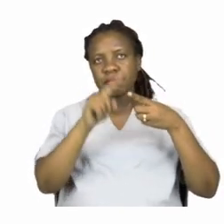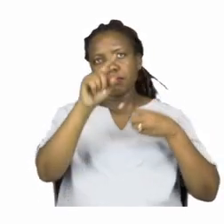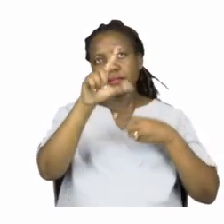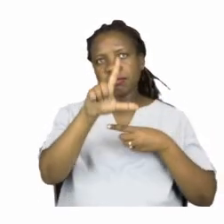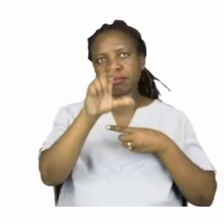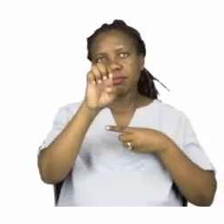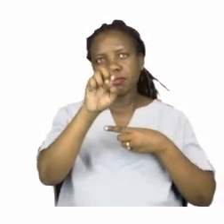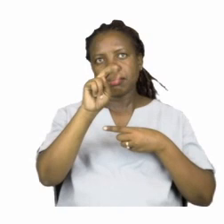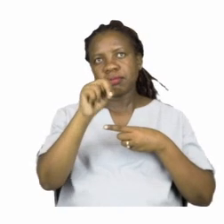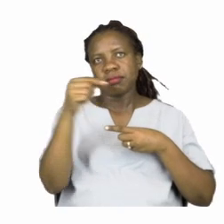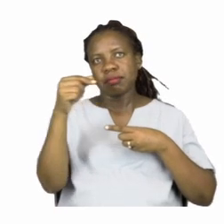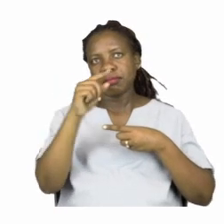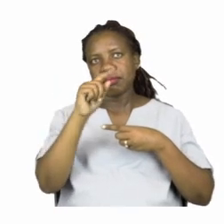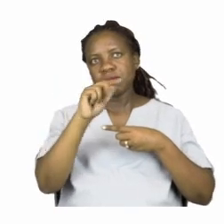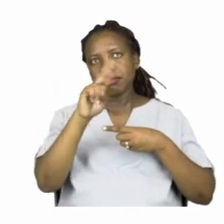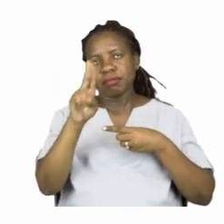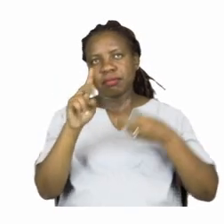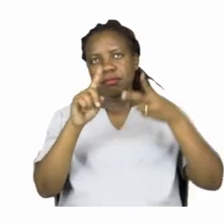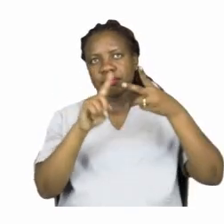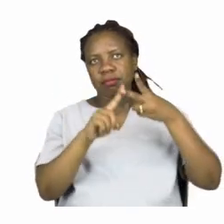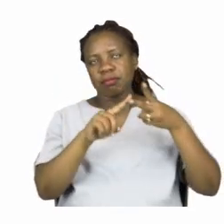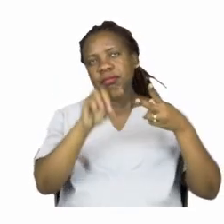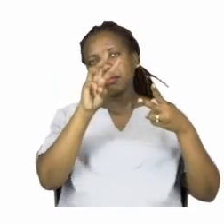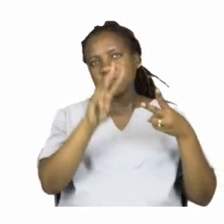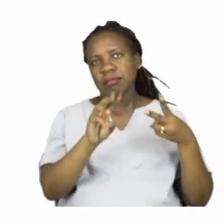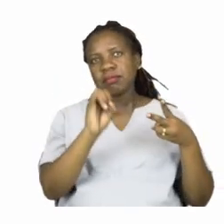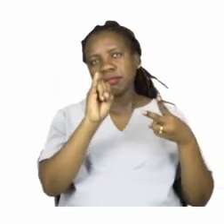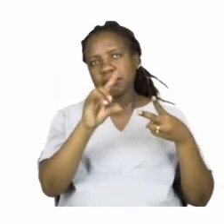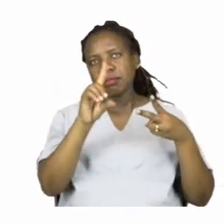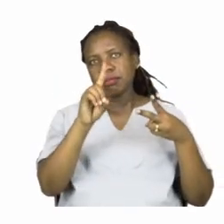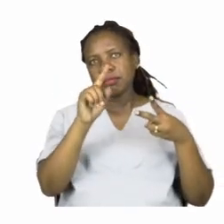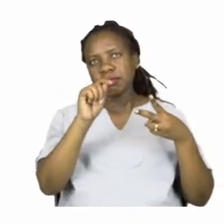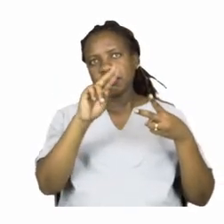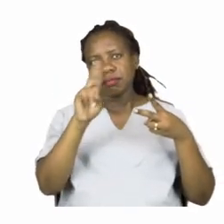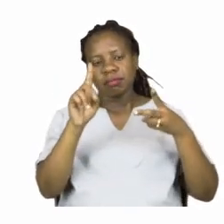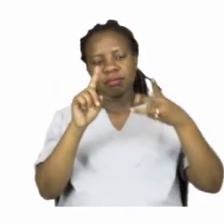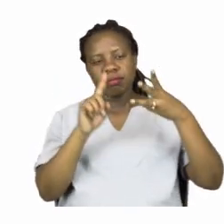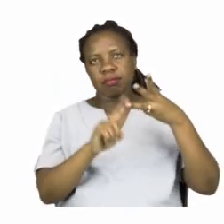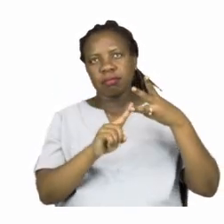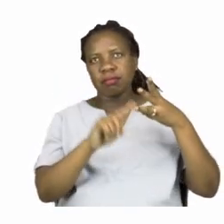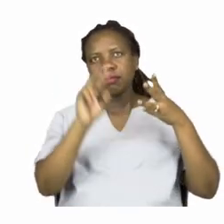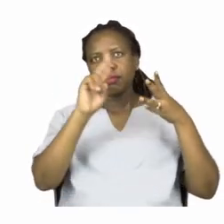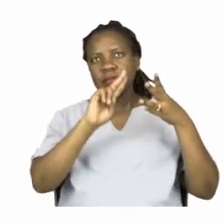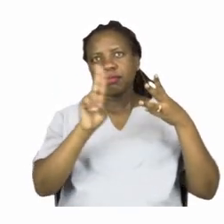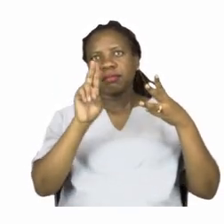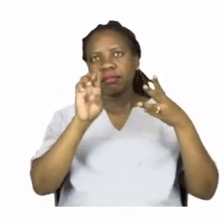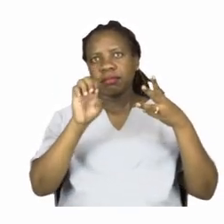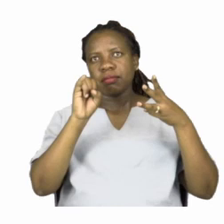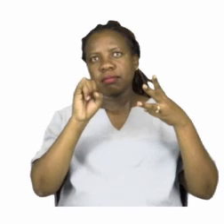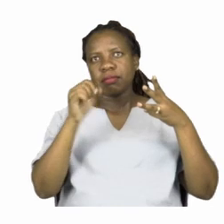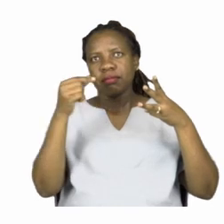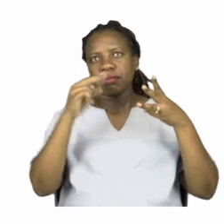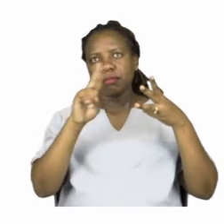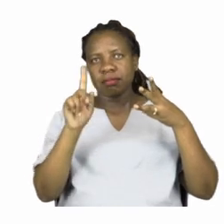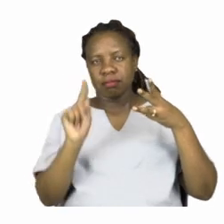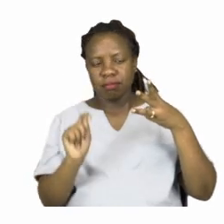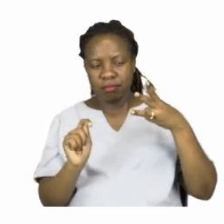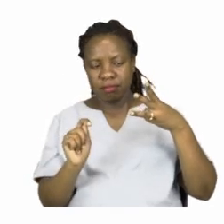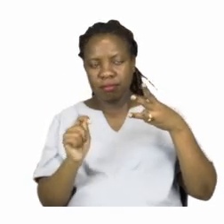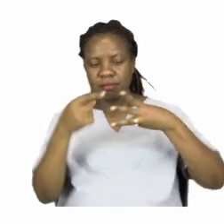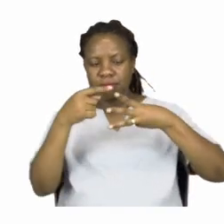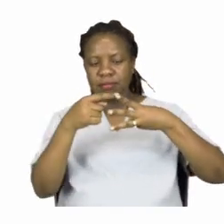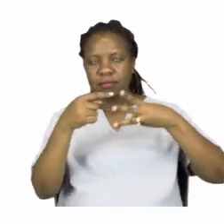length, width, and height. As you can see, they have given you